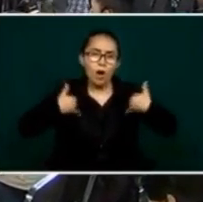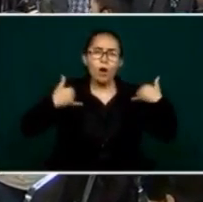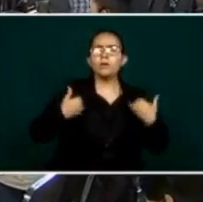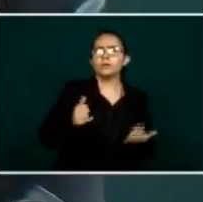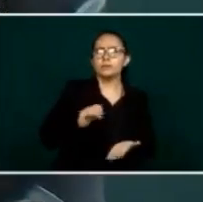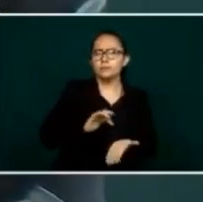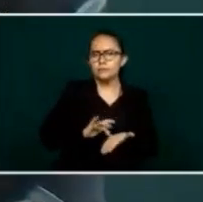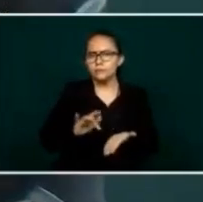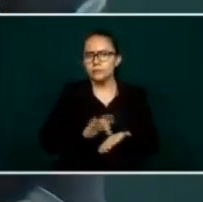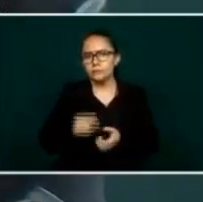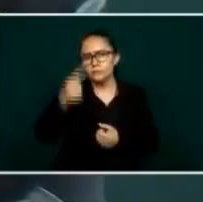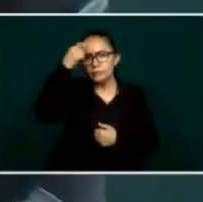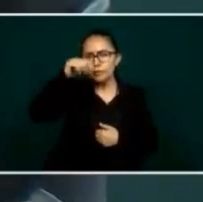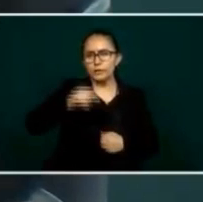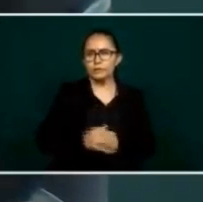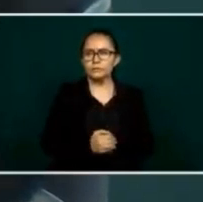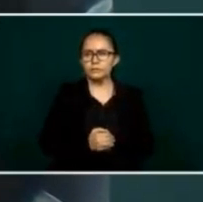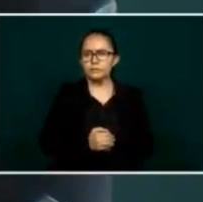supporting young